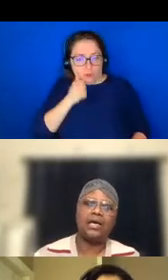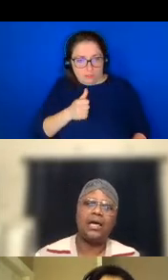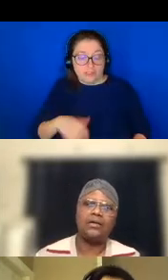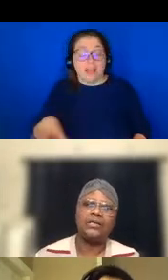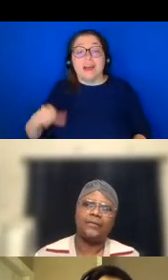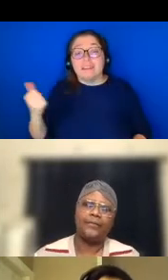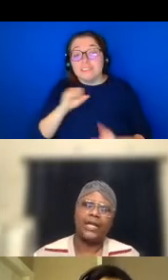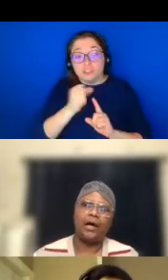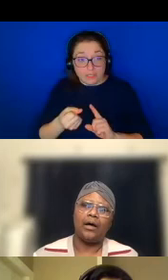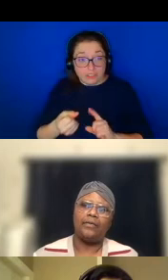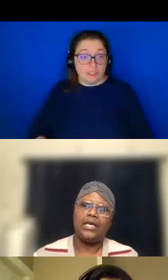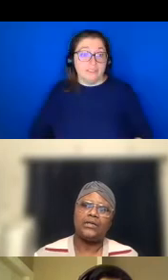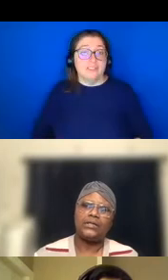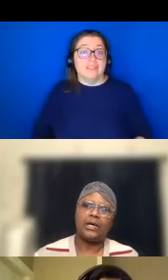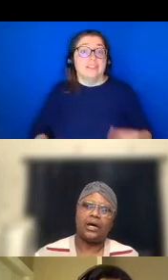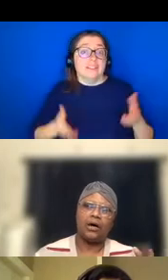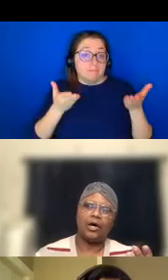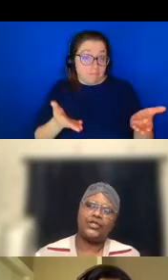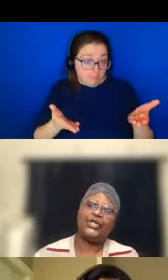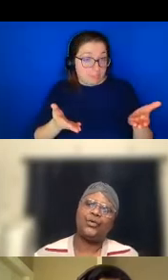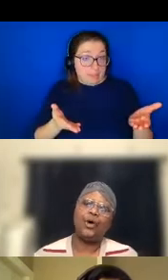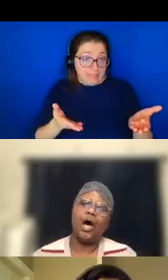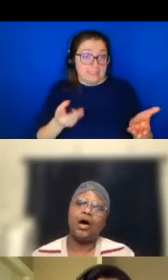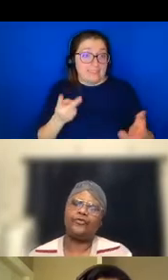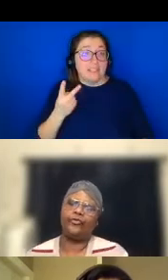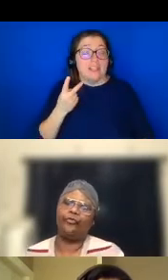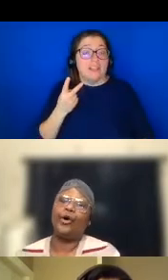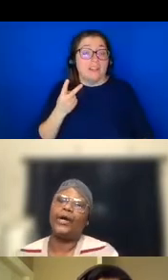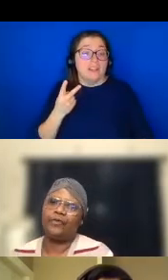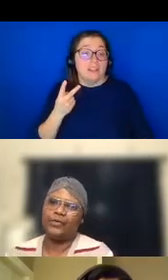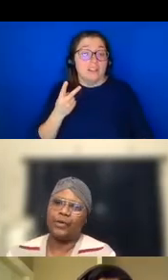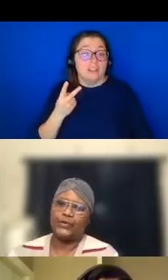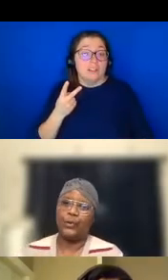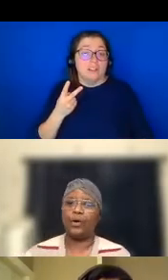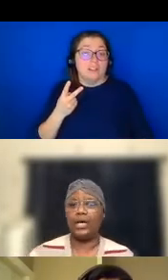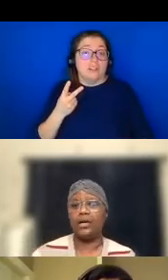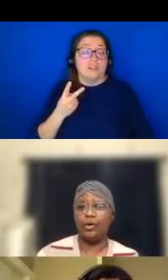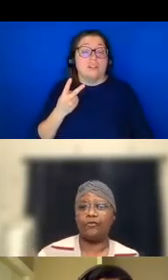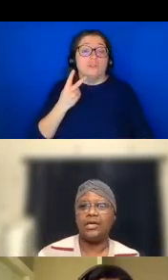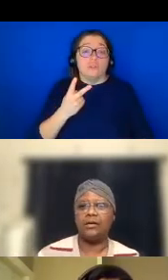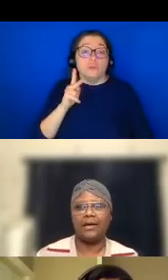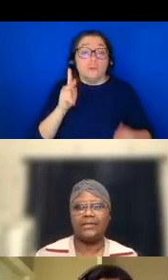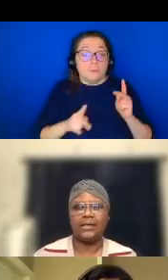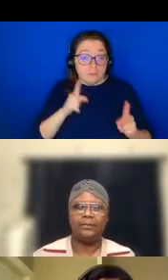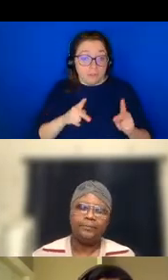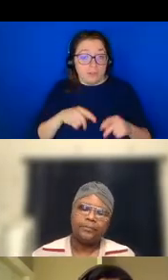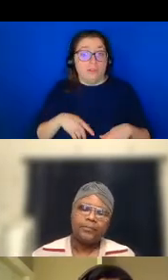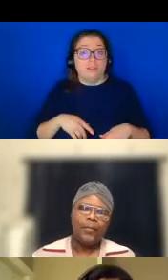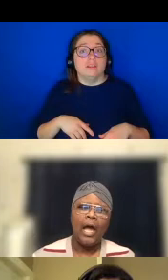case is these are 2 of 4 individuals who were in a motor vehicle